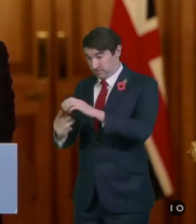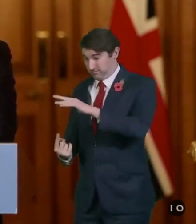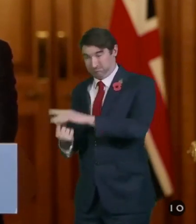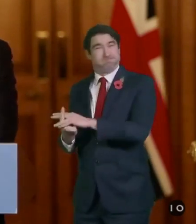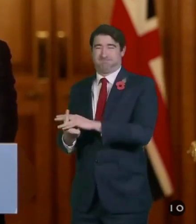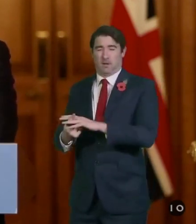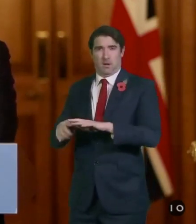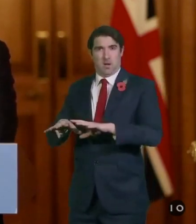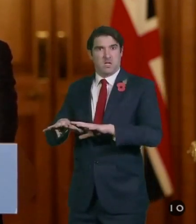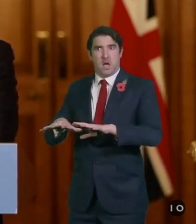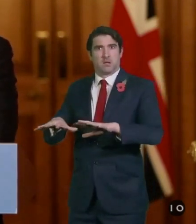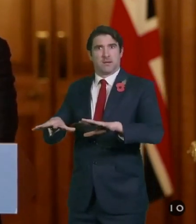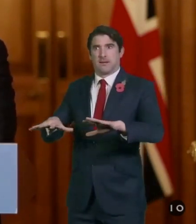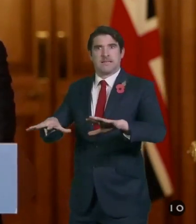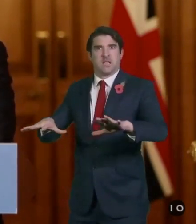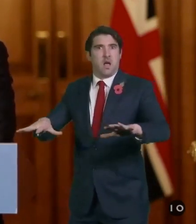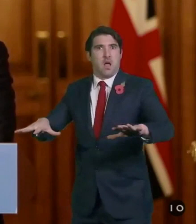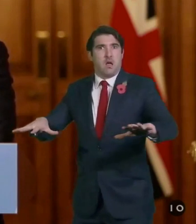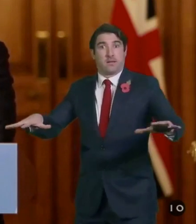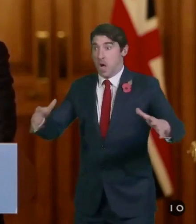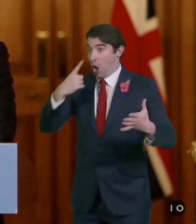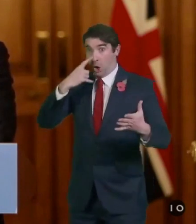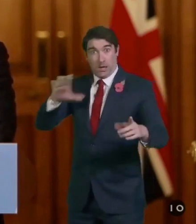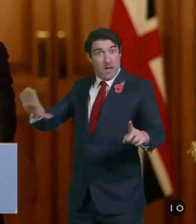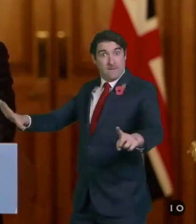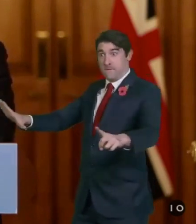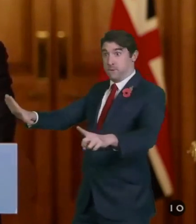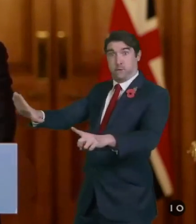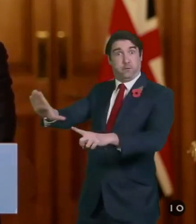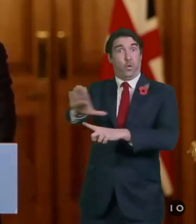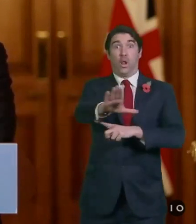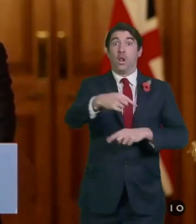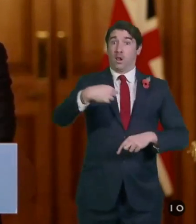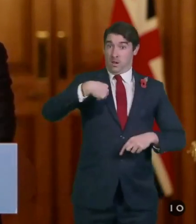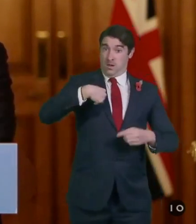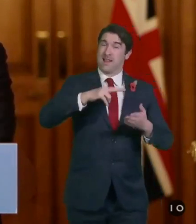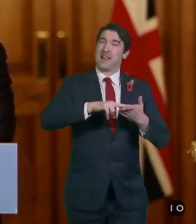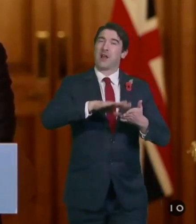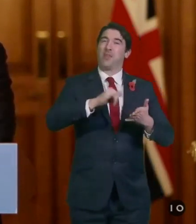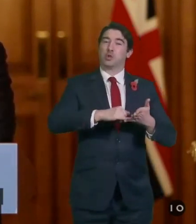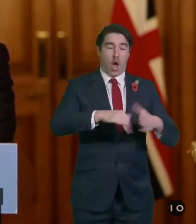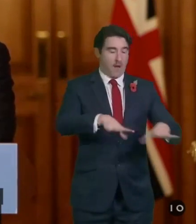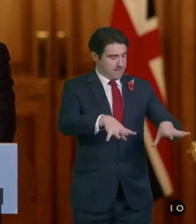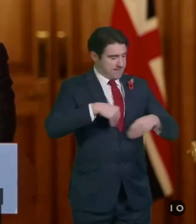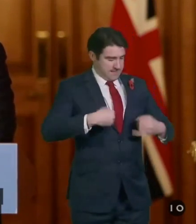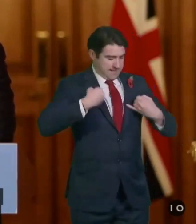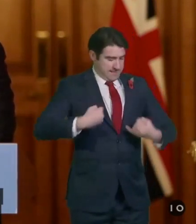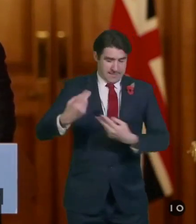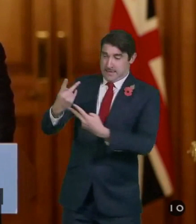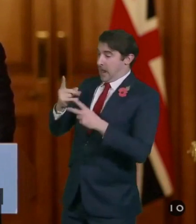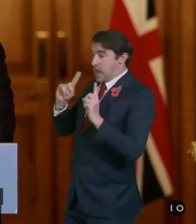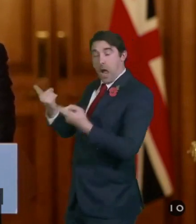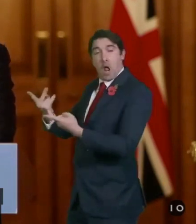if I could now double capacity overnight, and obviously I'm proud that we have massively increased capacity. We do have